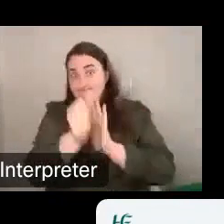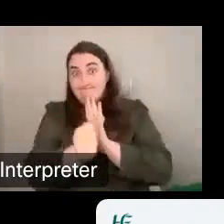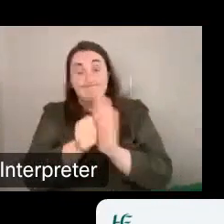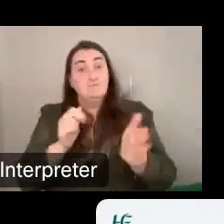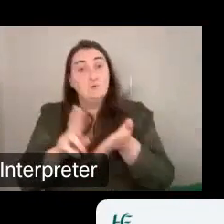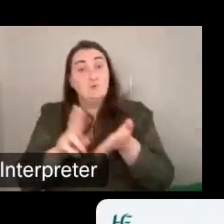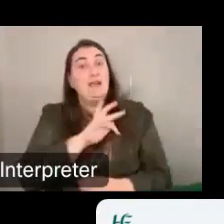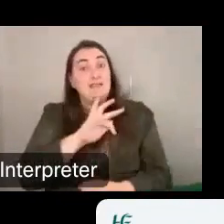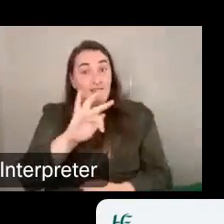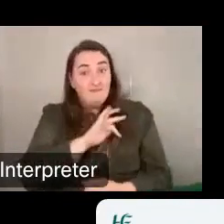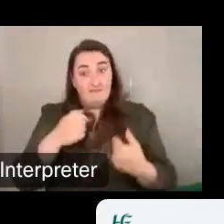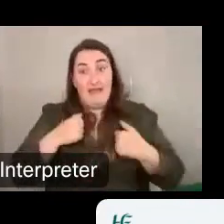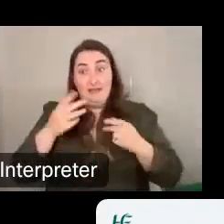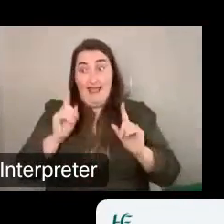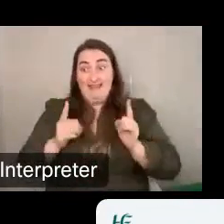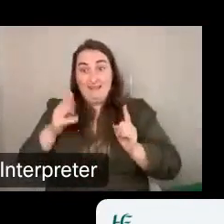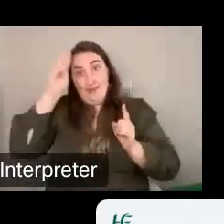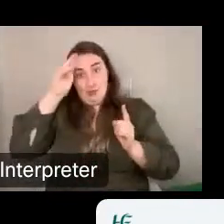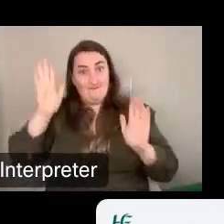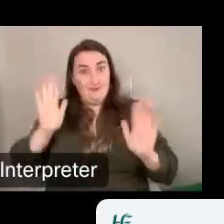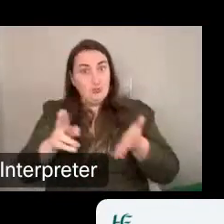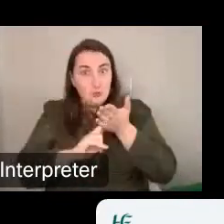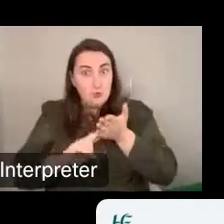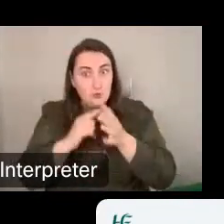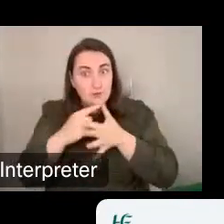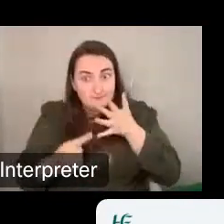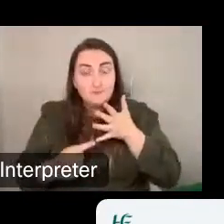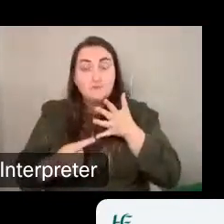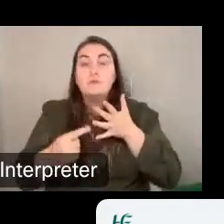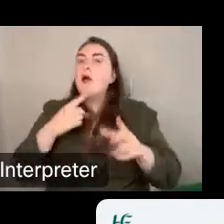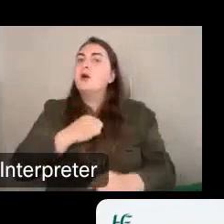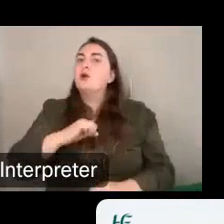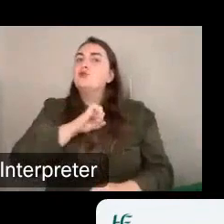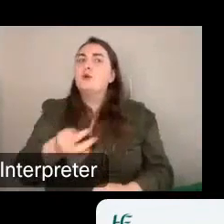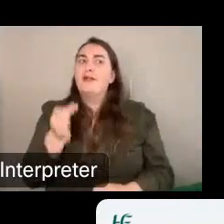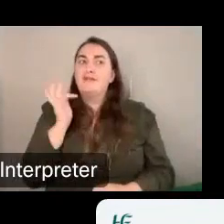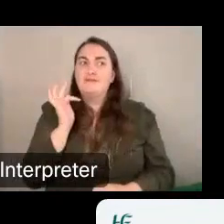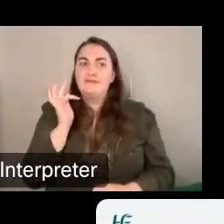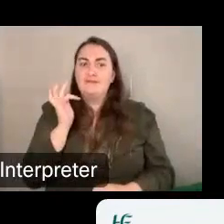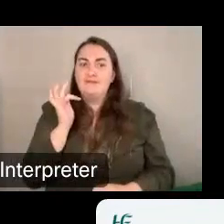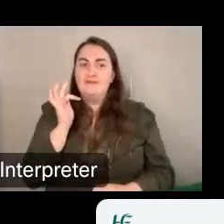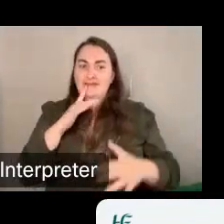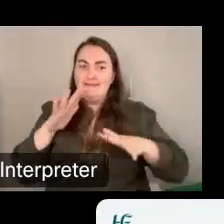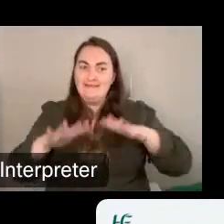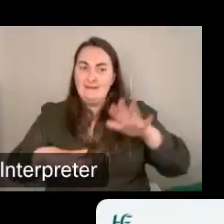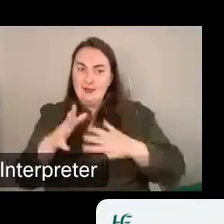myself as a manager. I'm not sure if a similar version